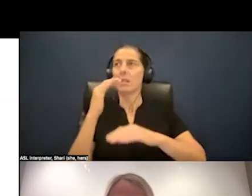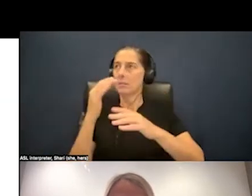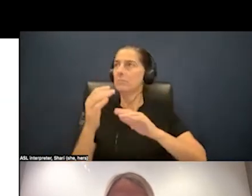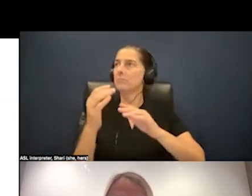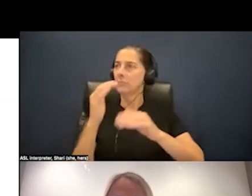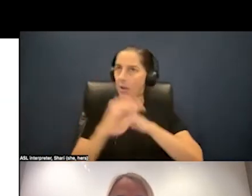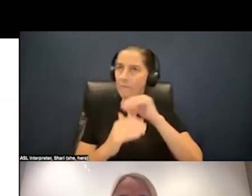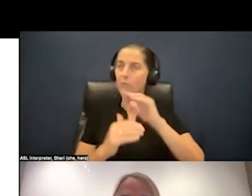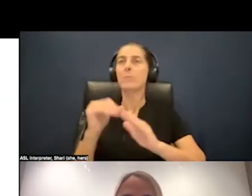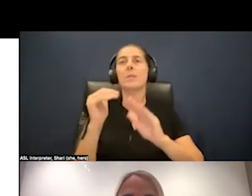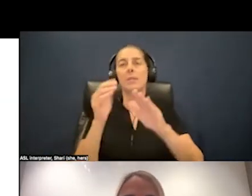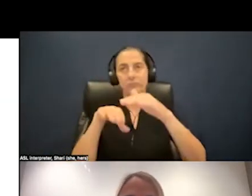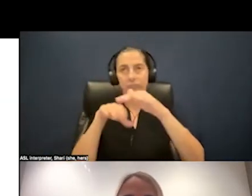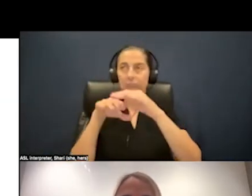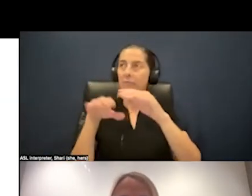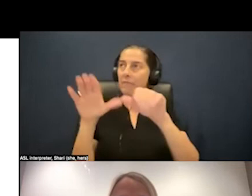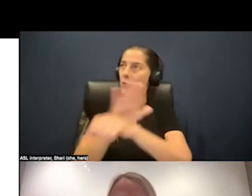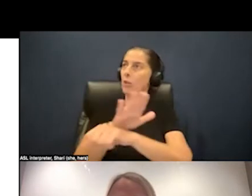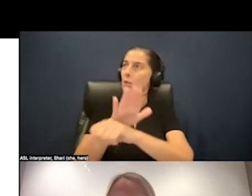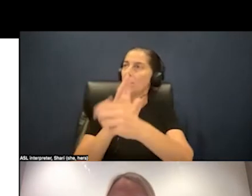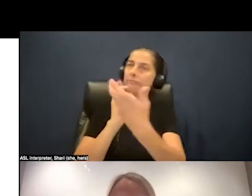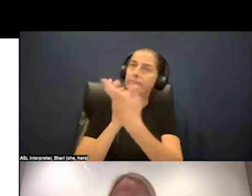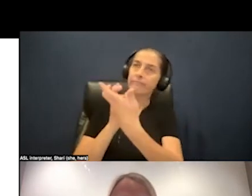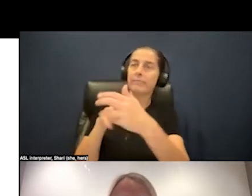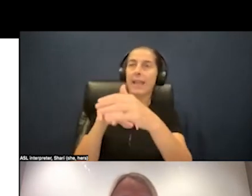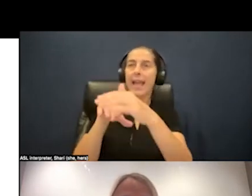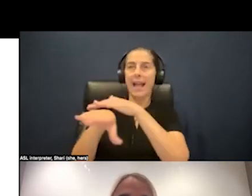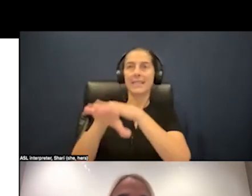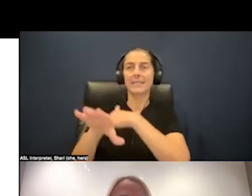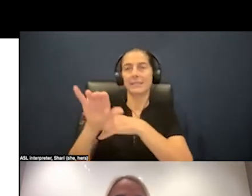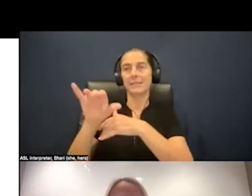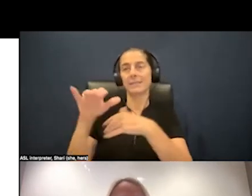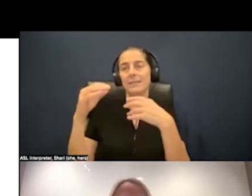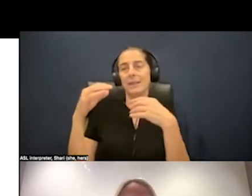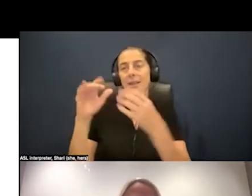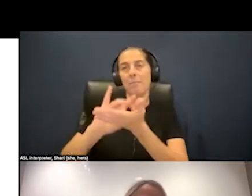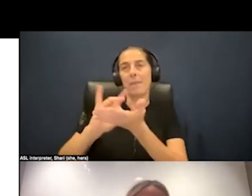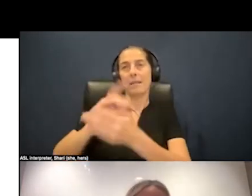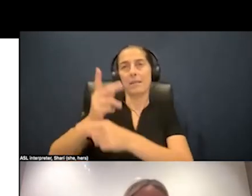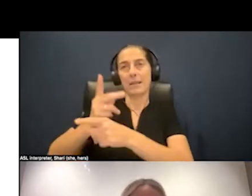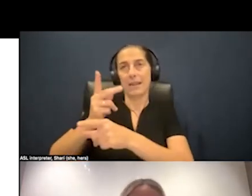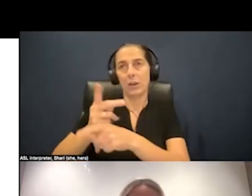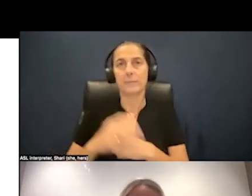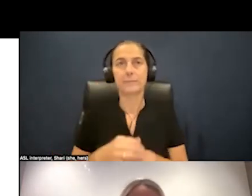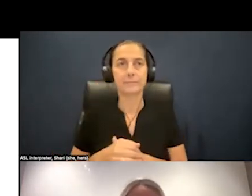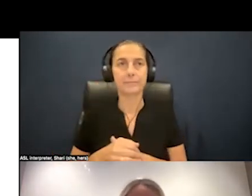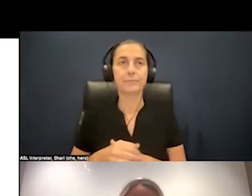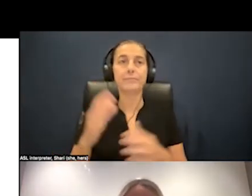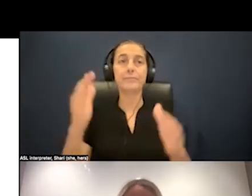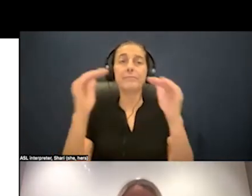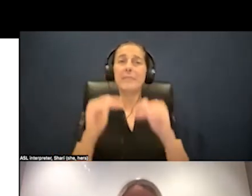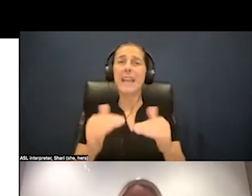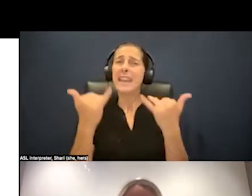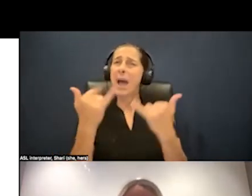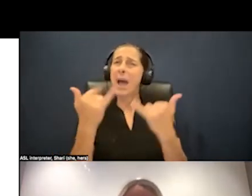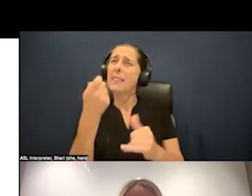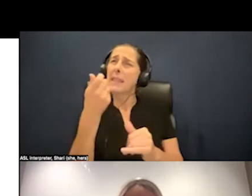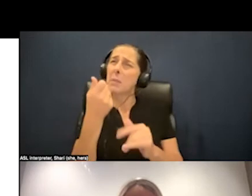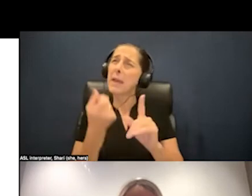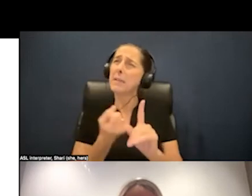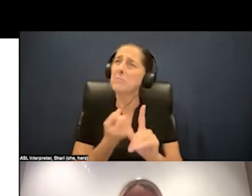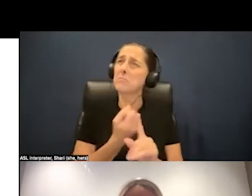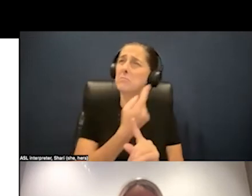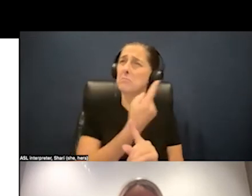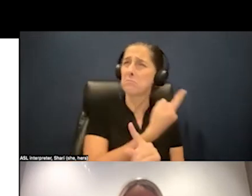The next couple slides are a little bit of a divergence from the rest of this conversation, and this is more, what if all of the things that Dallas and I have talked